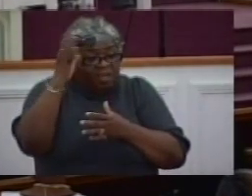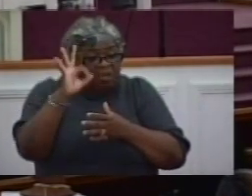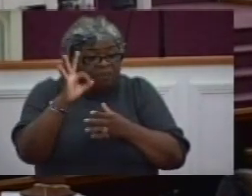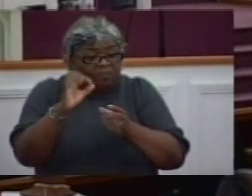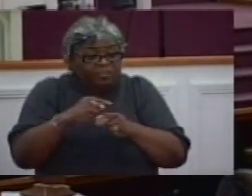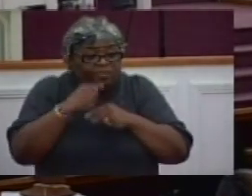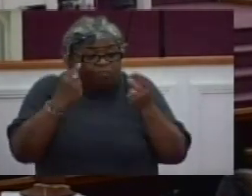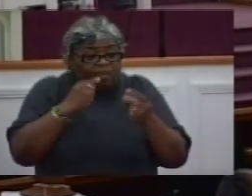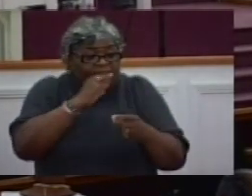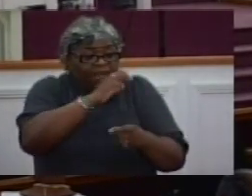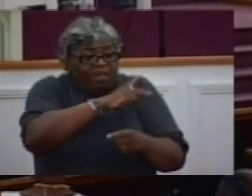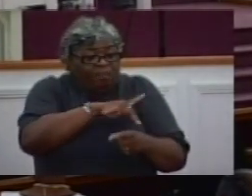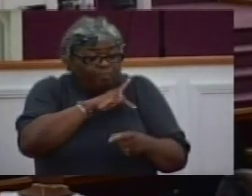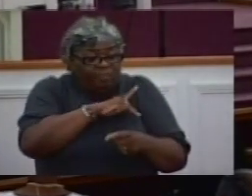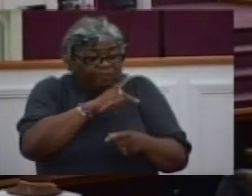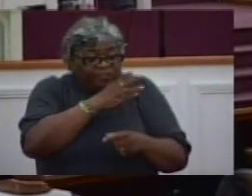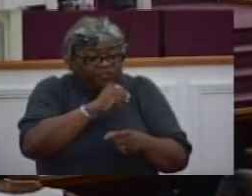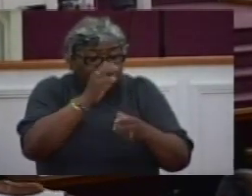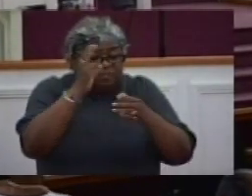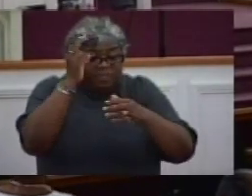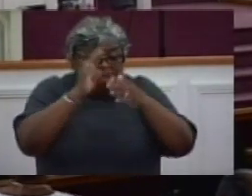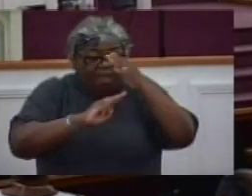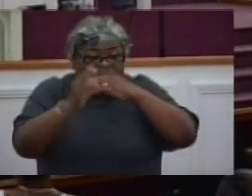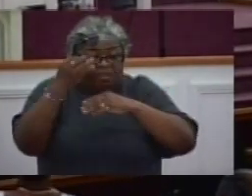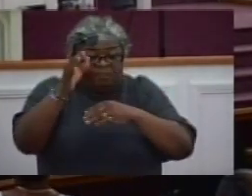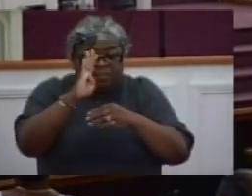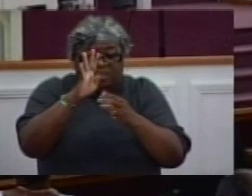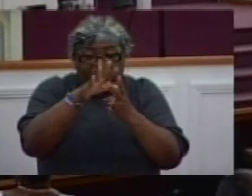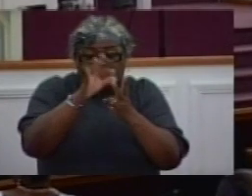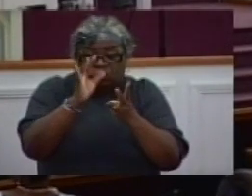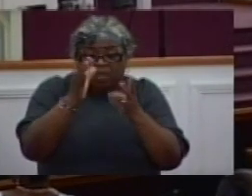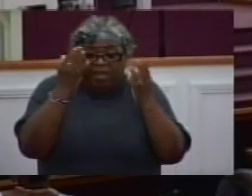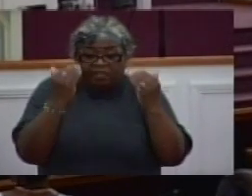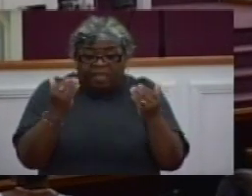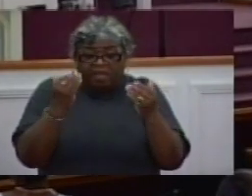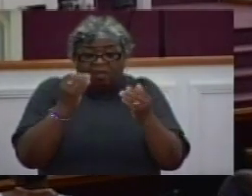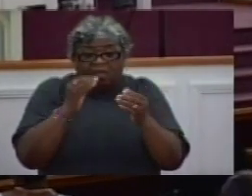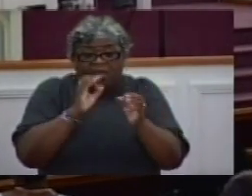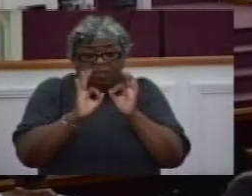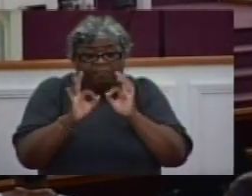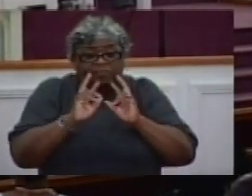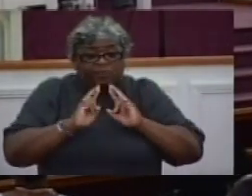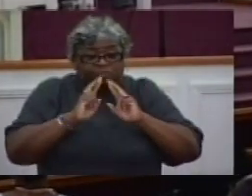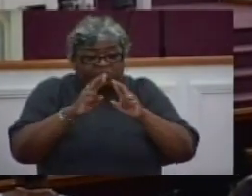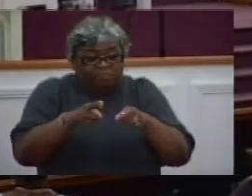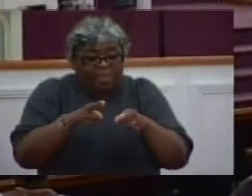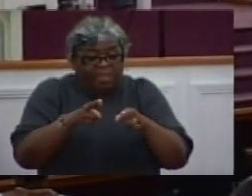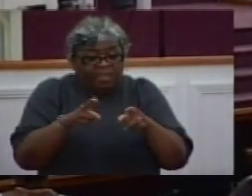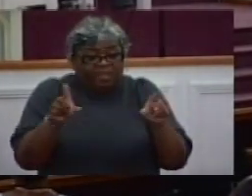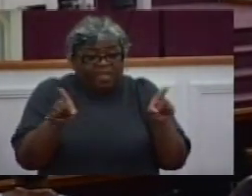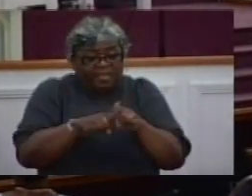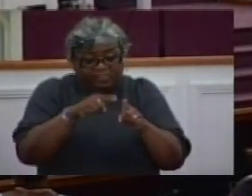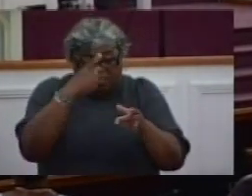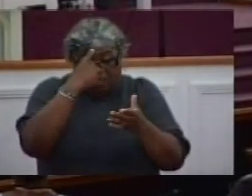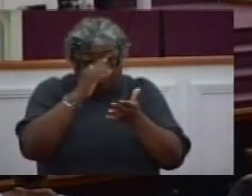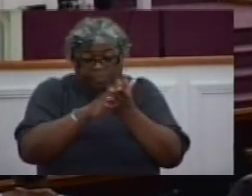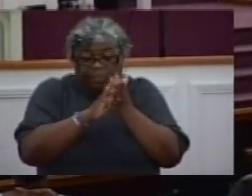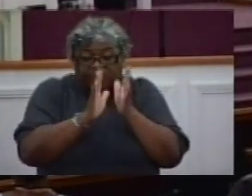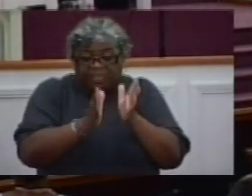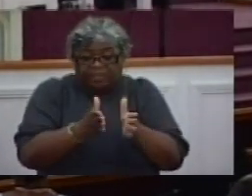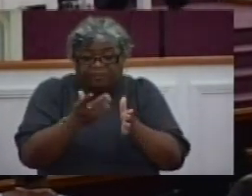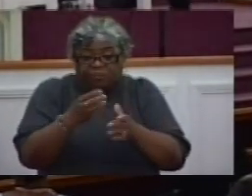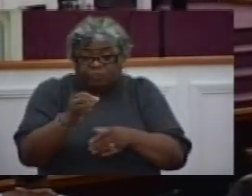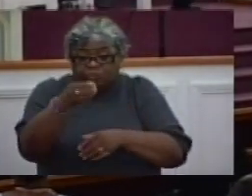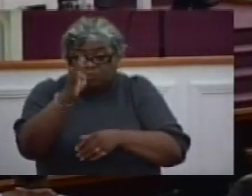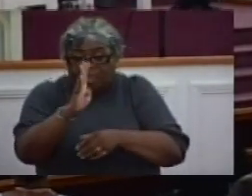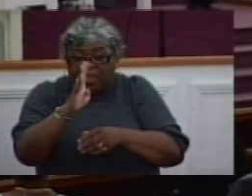privilege and honor of being chosen. So now, with you responding as a believer to